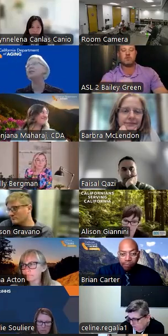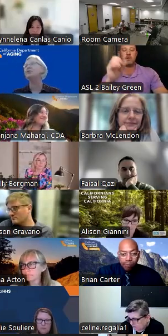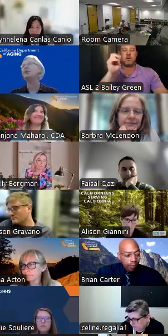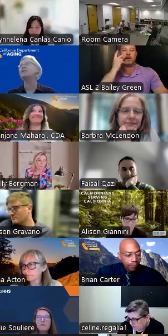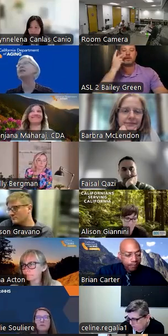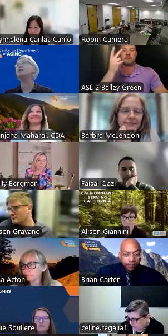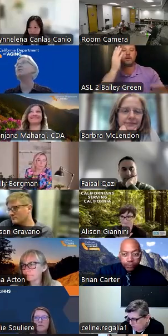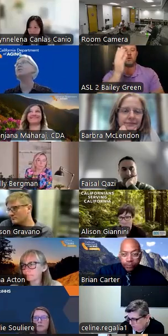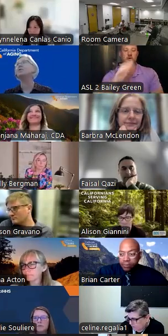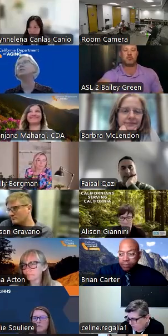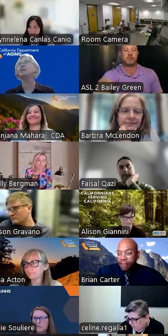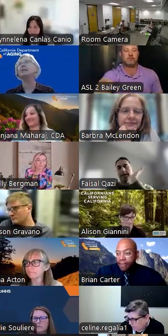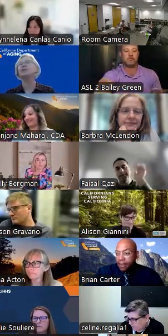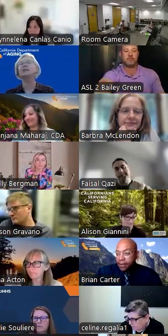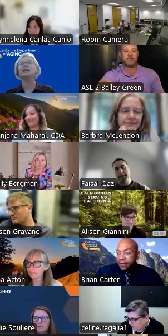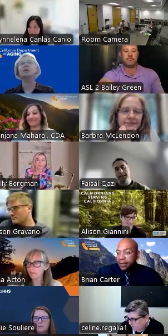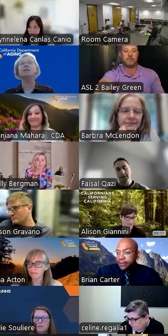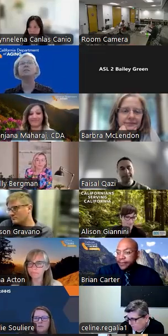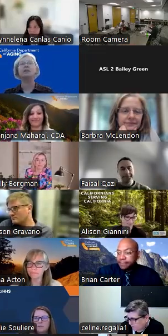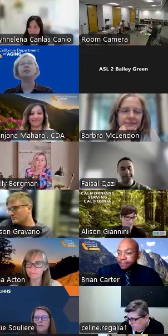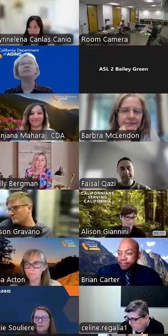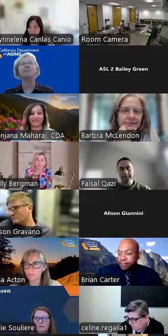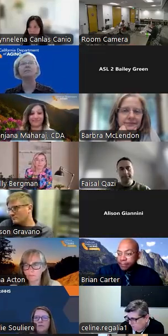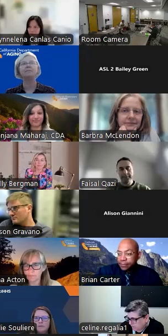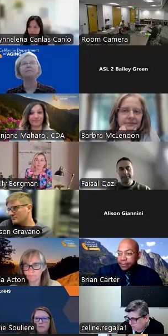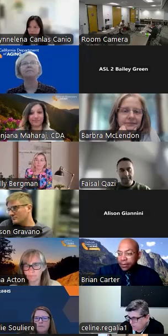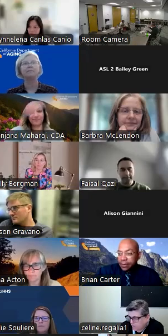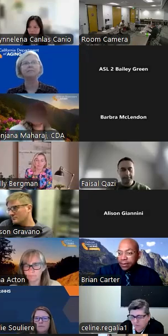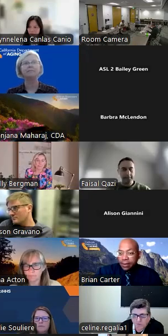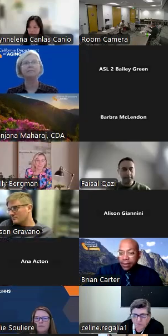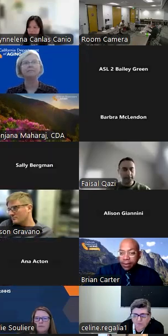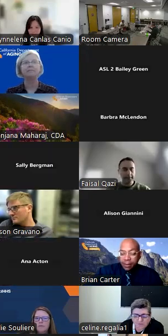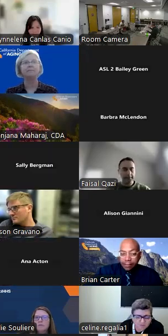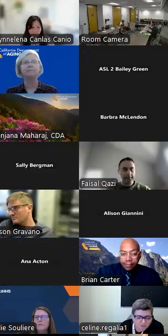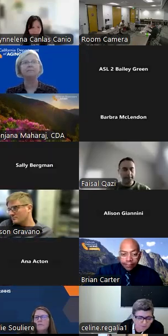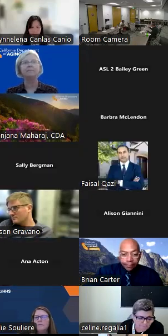you all at noontime. Thank you for your discussion and participation. Thank you.